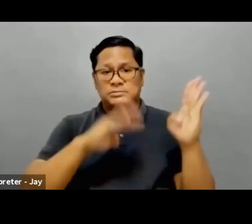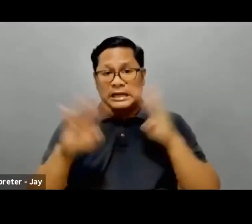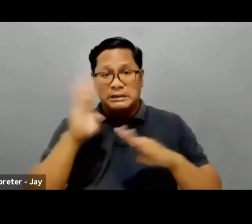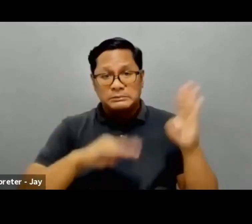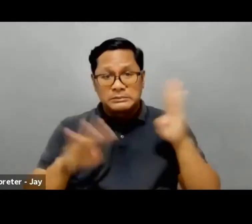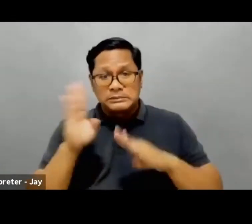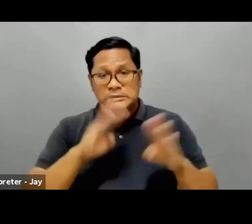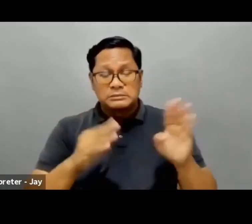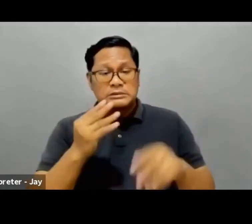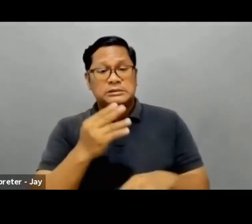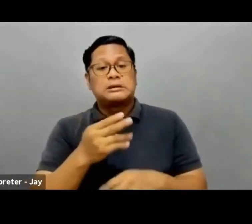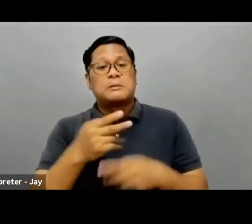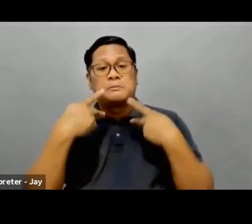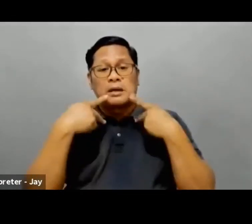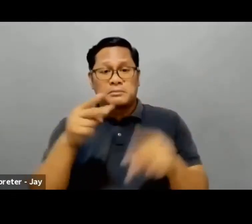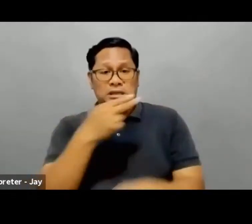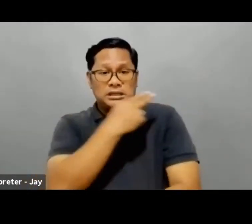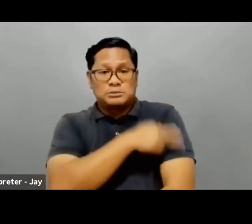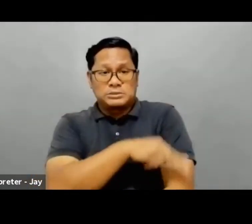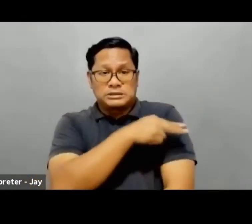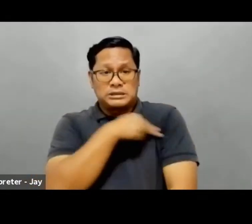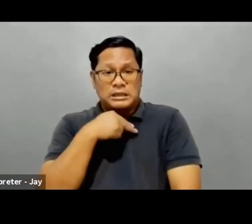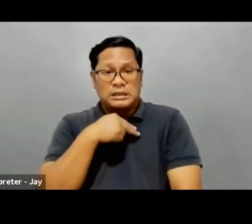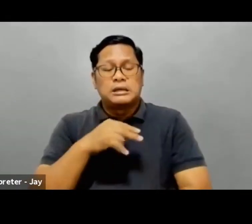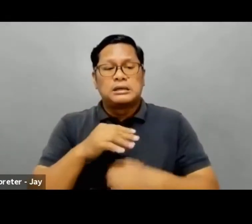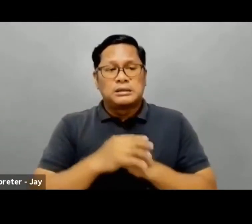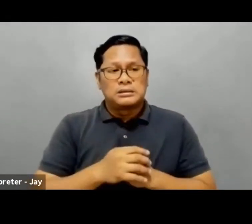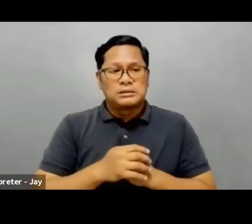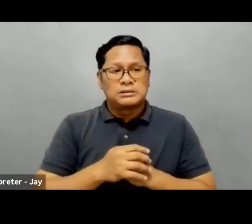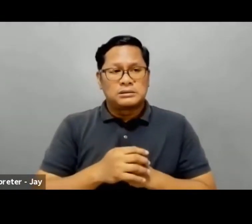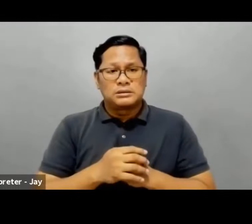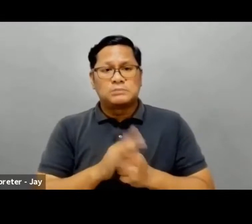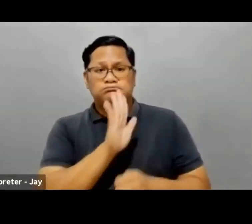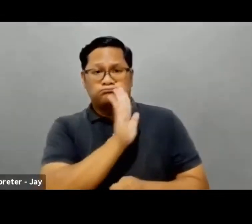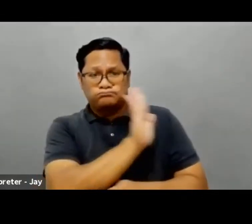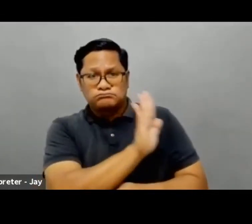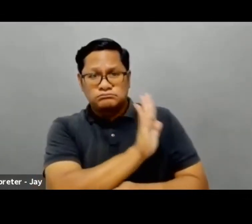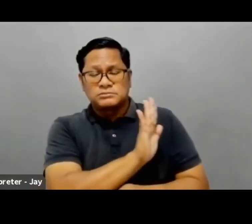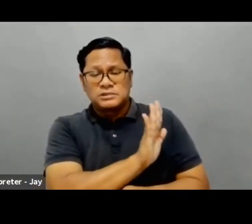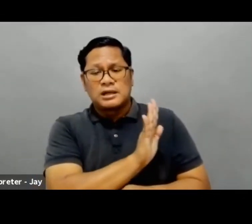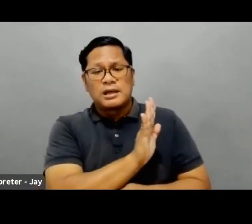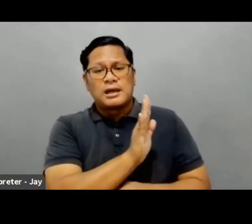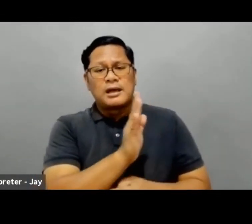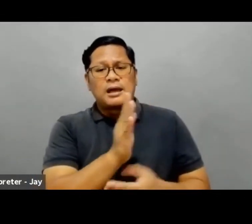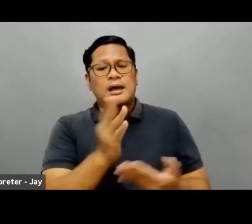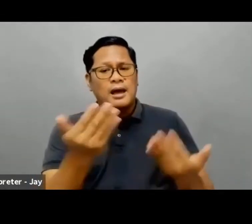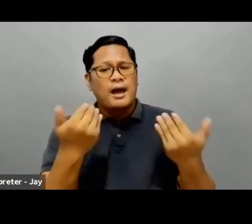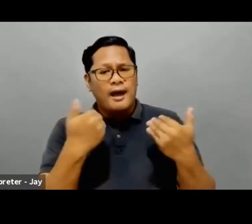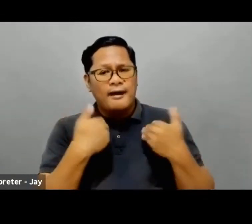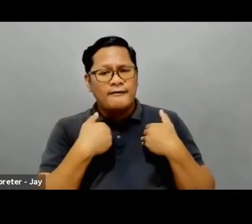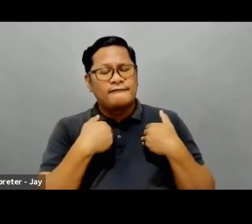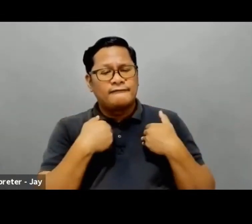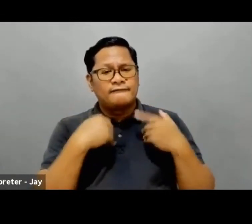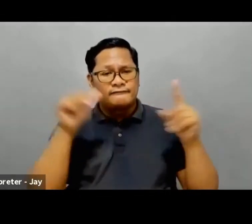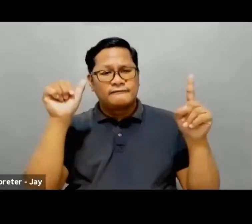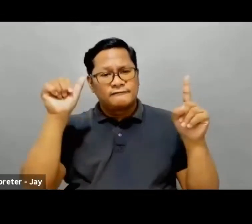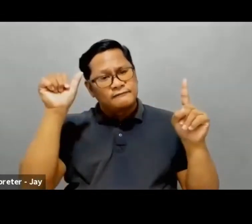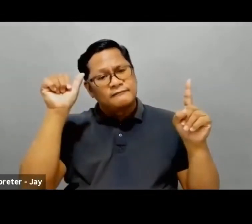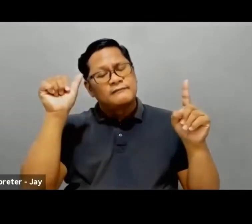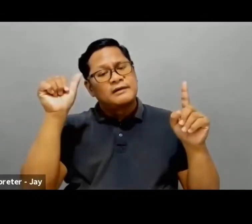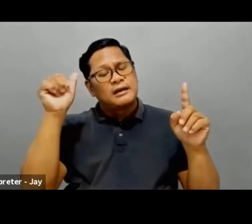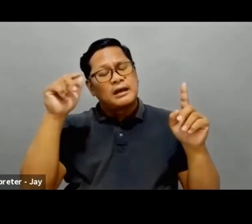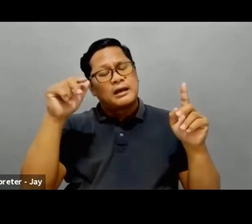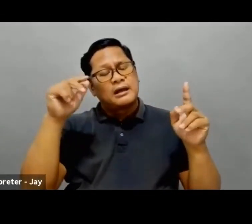ng public hospitals. They all now have the ambition of becoming